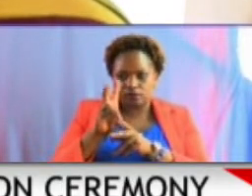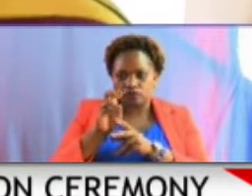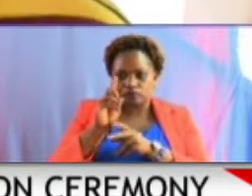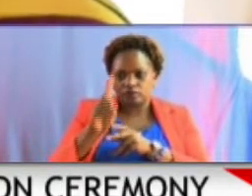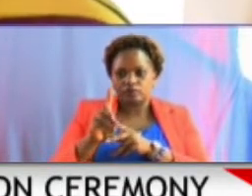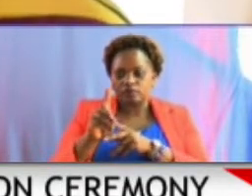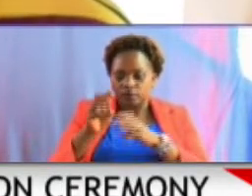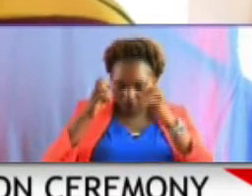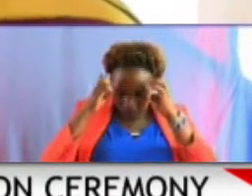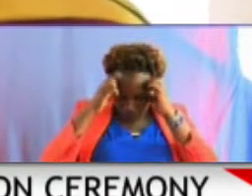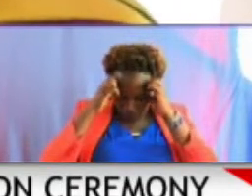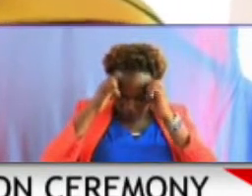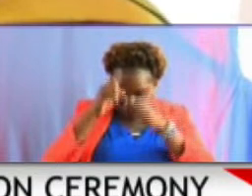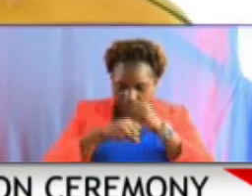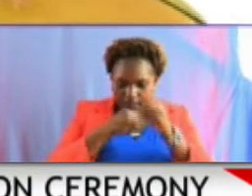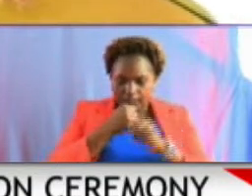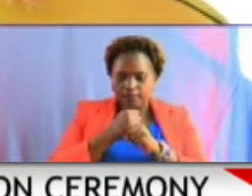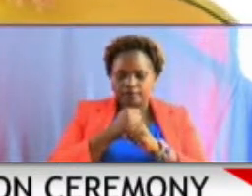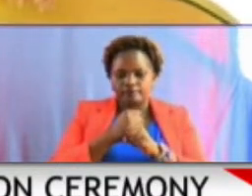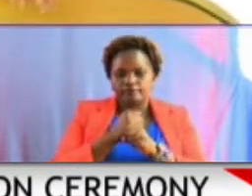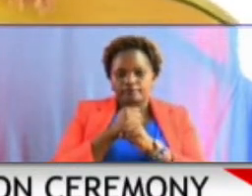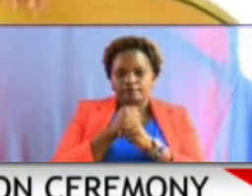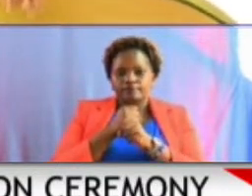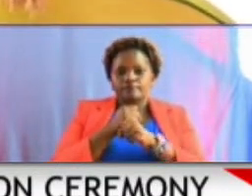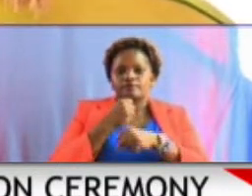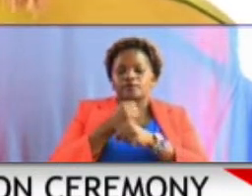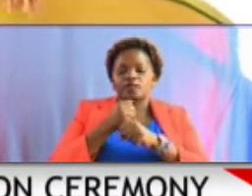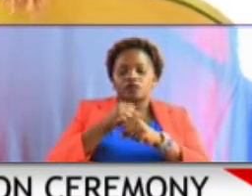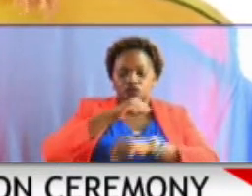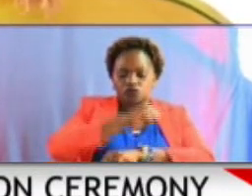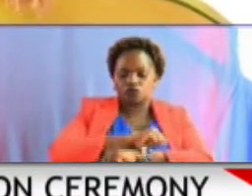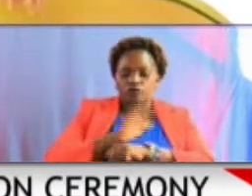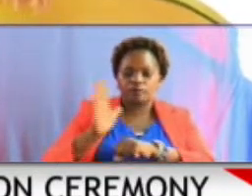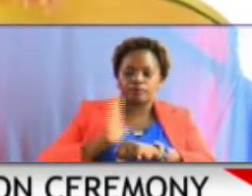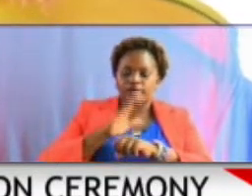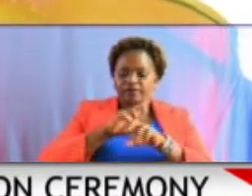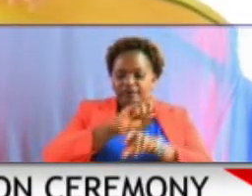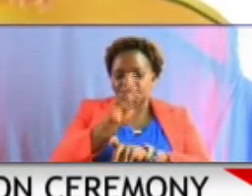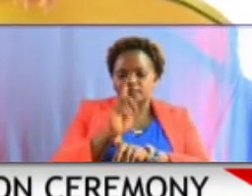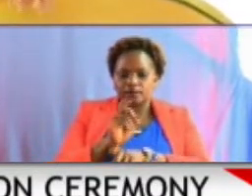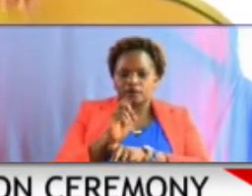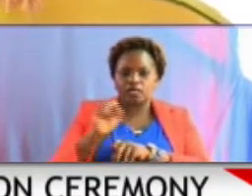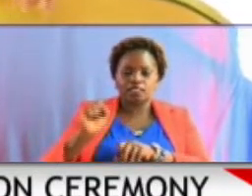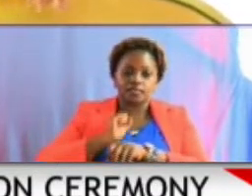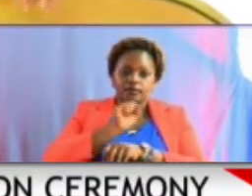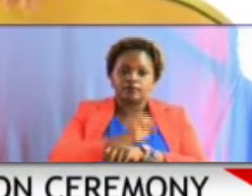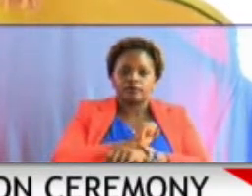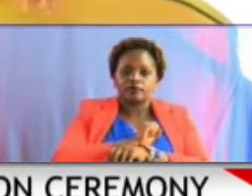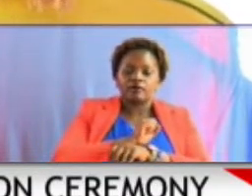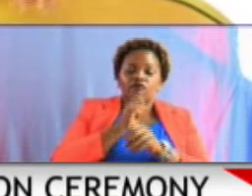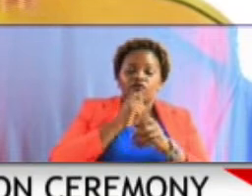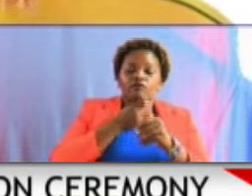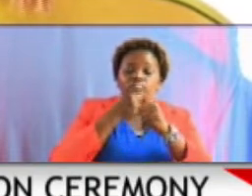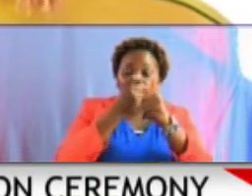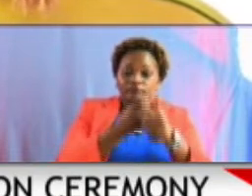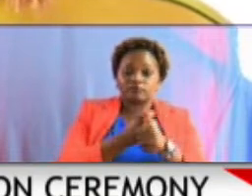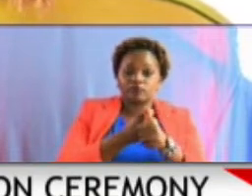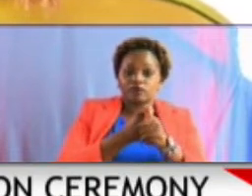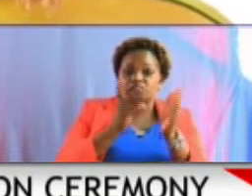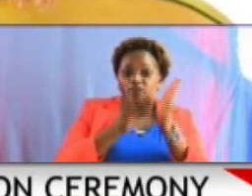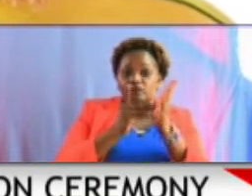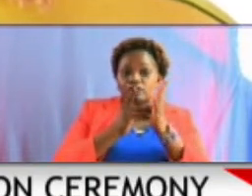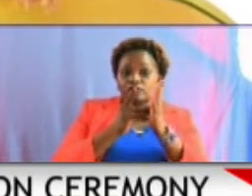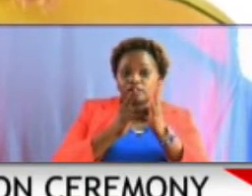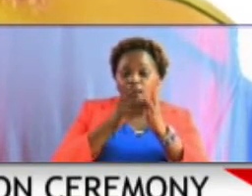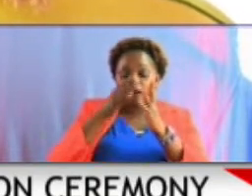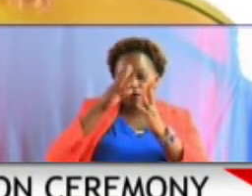2020-2021 academic year certified the School Board of Examiners and the Senate for the conferment of the Doctor of